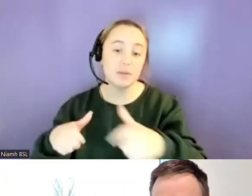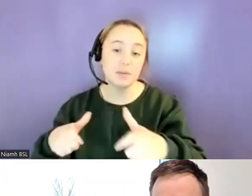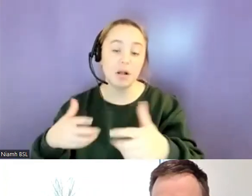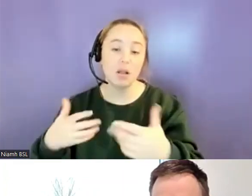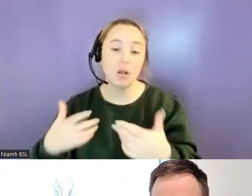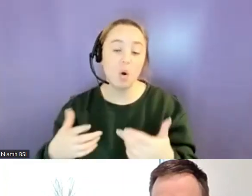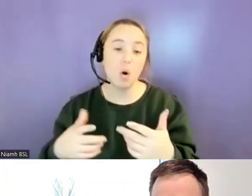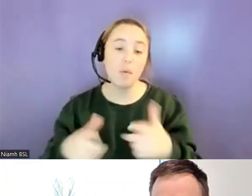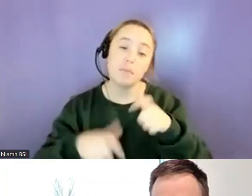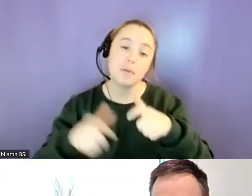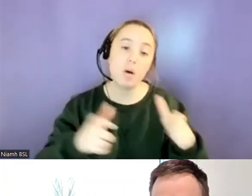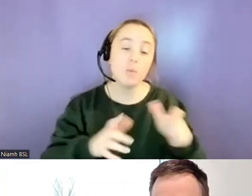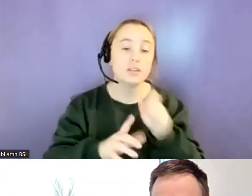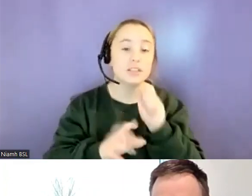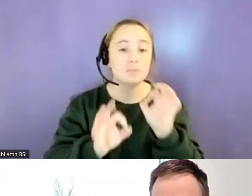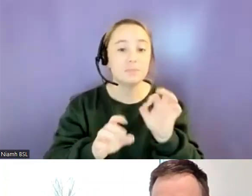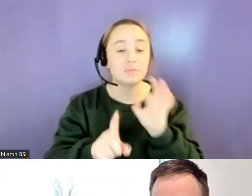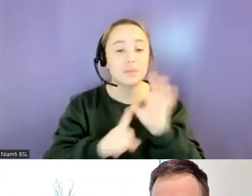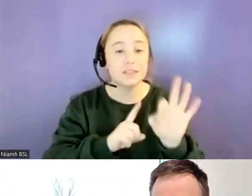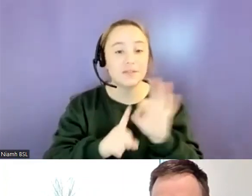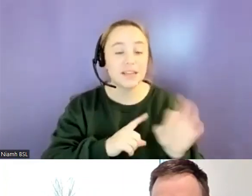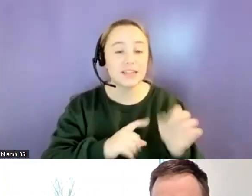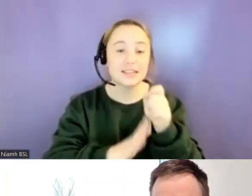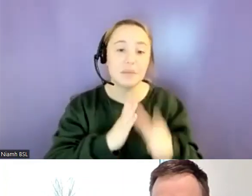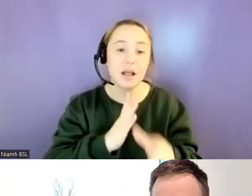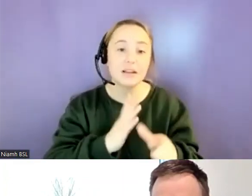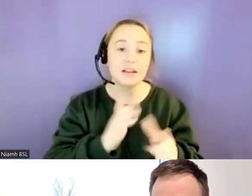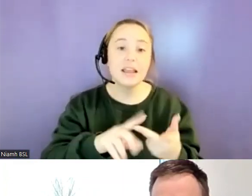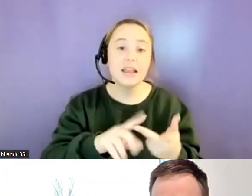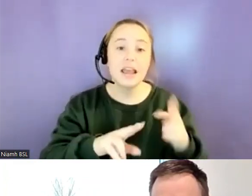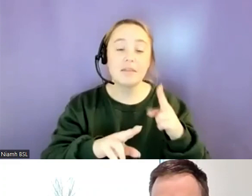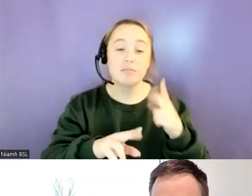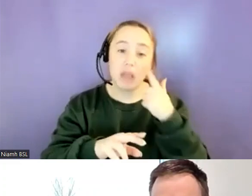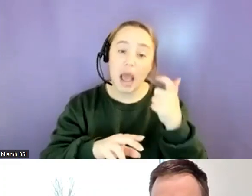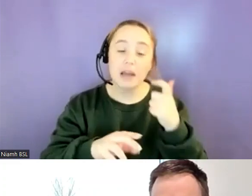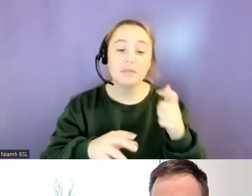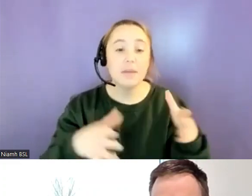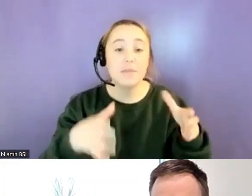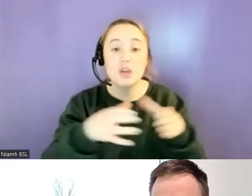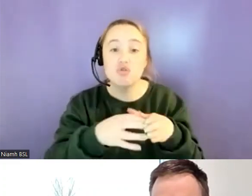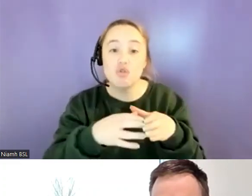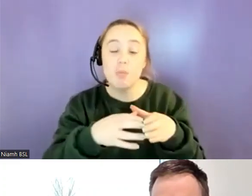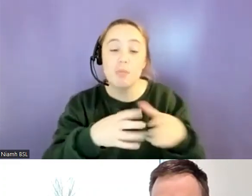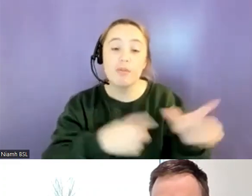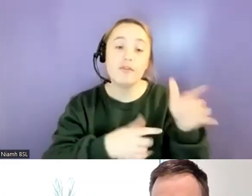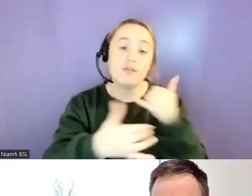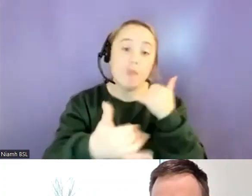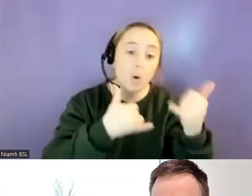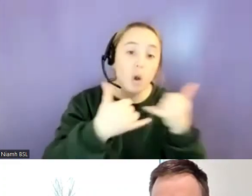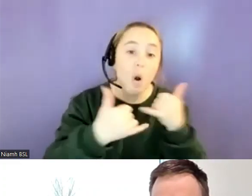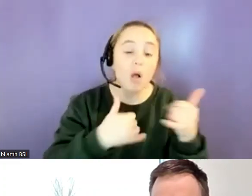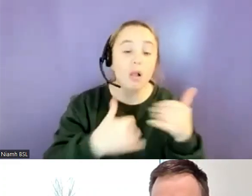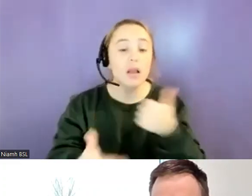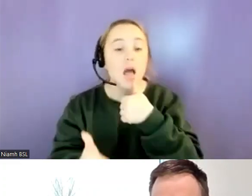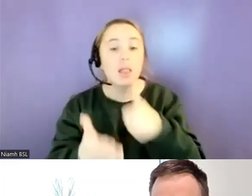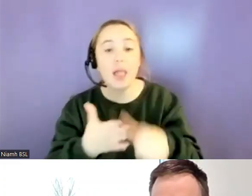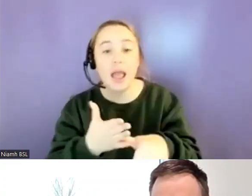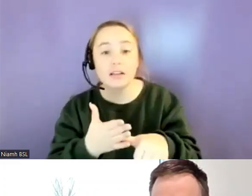specific disabilities and they communicate in a different way, like a group phone call, letters,